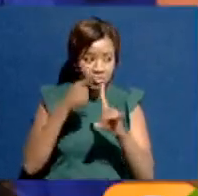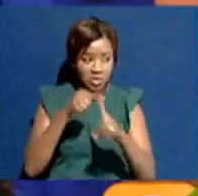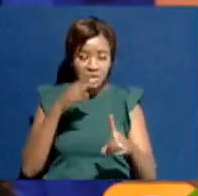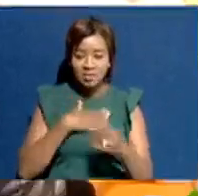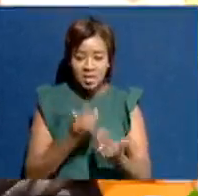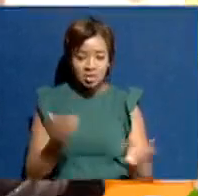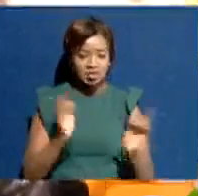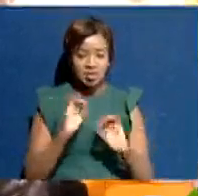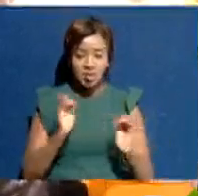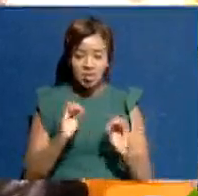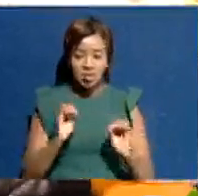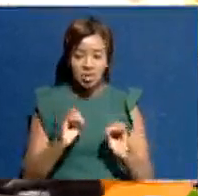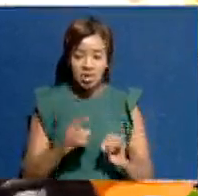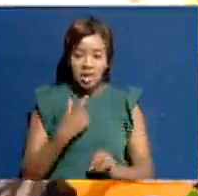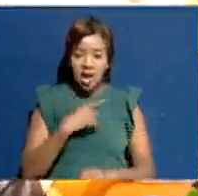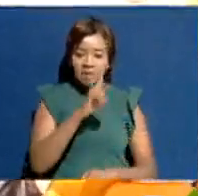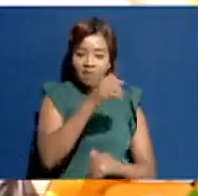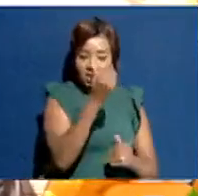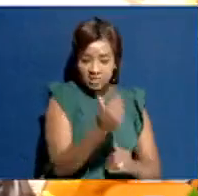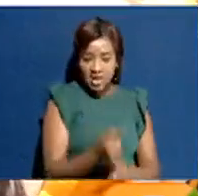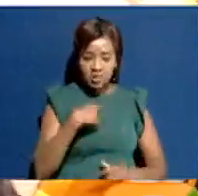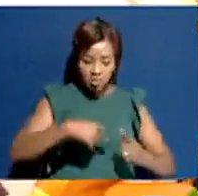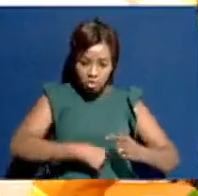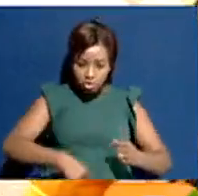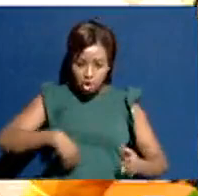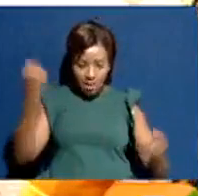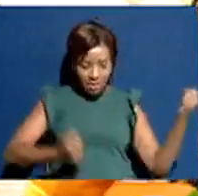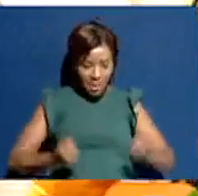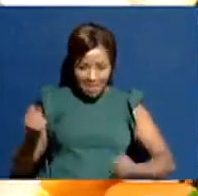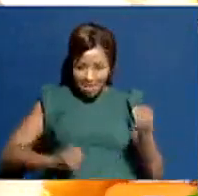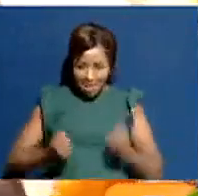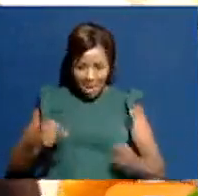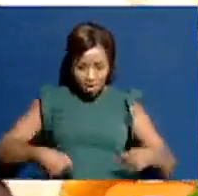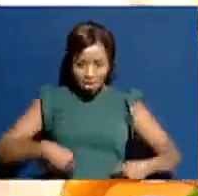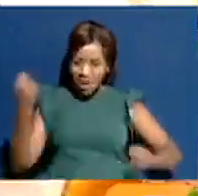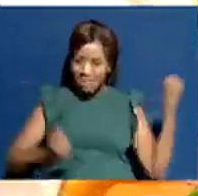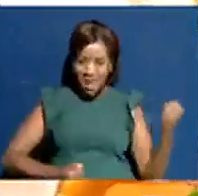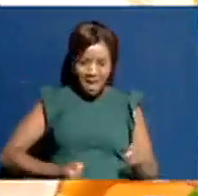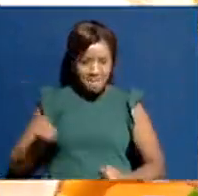wangu. Mwenye alidungwa huku kwa matumbo. Na mmoja huyu ni kuchinja, alichinja shingo.